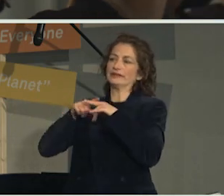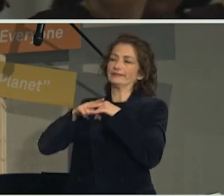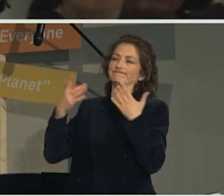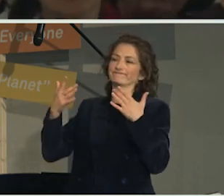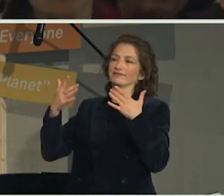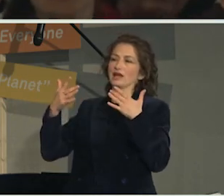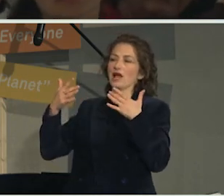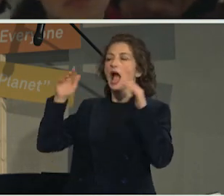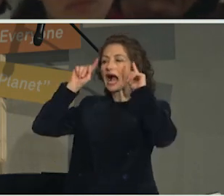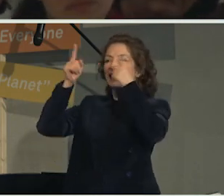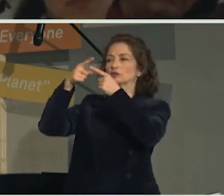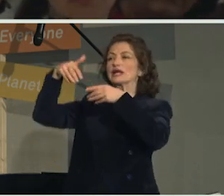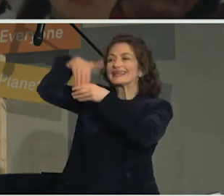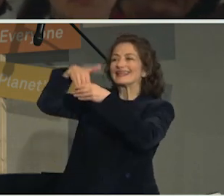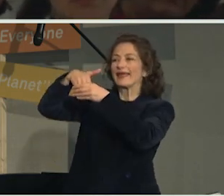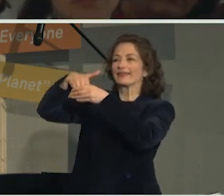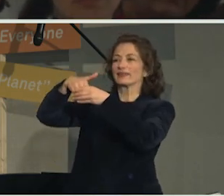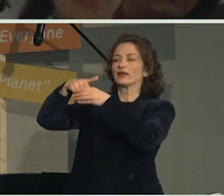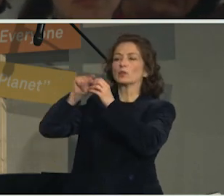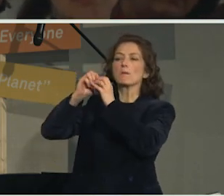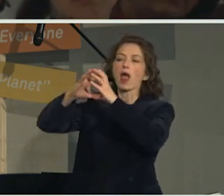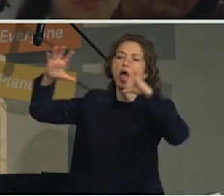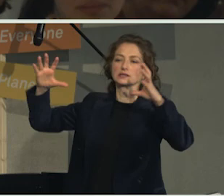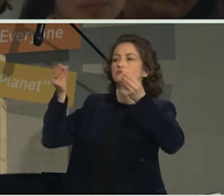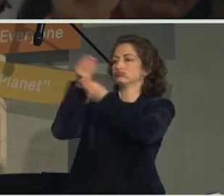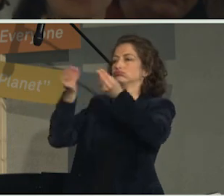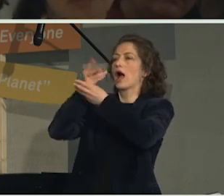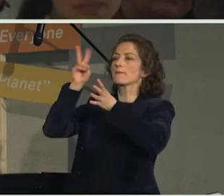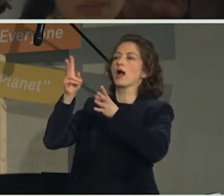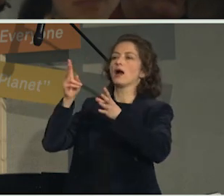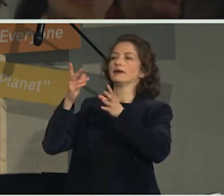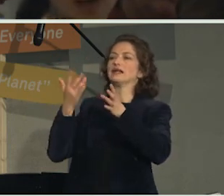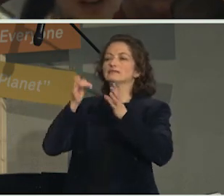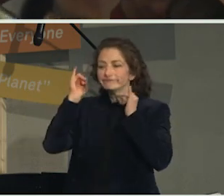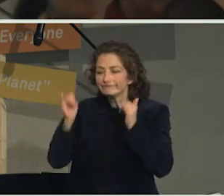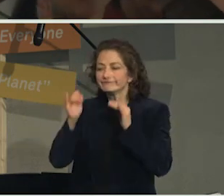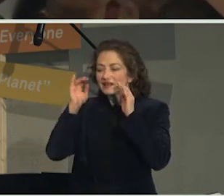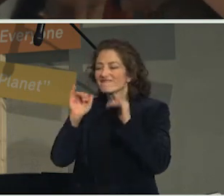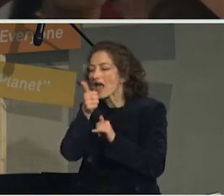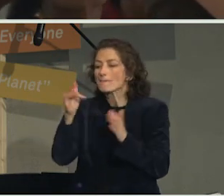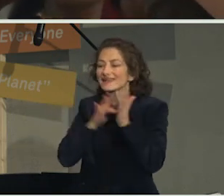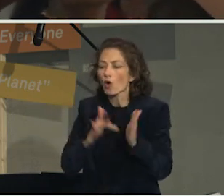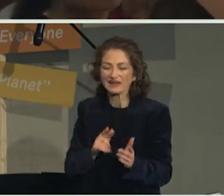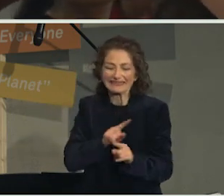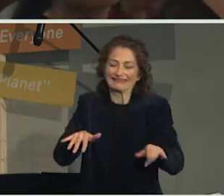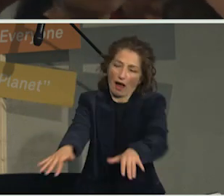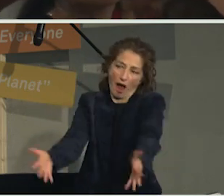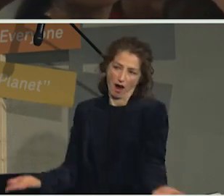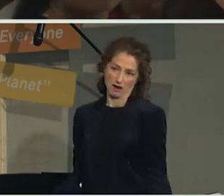world outside doesn't quite understand us, like the people, the vulnerable people, the communities, grassroots,